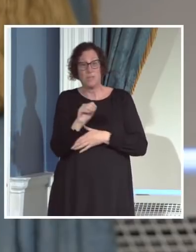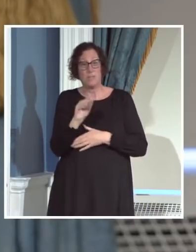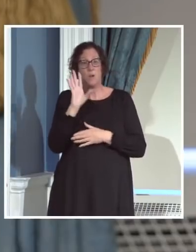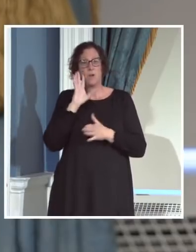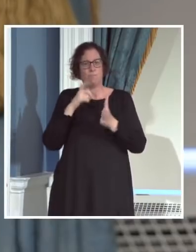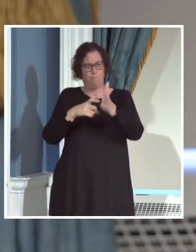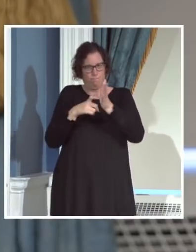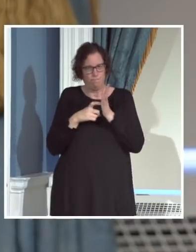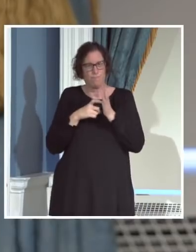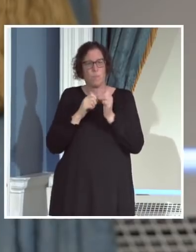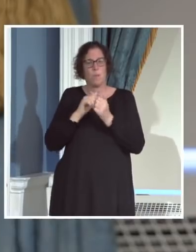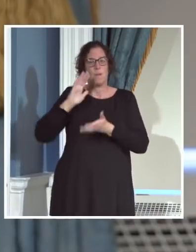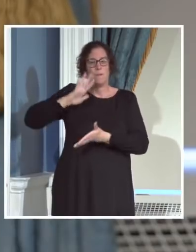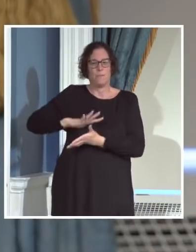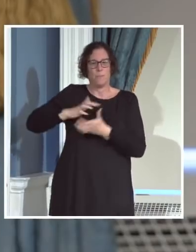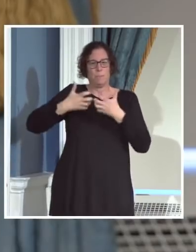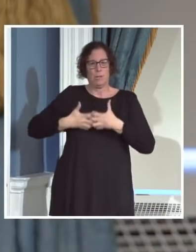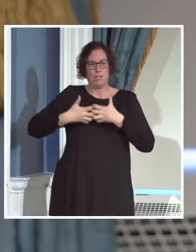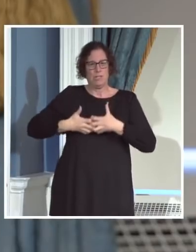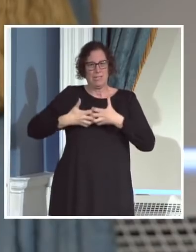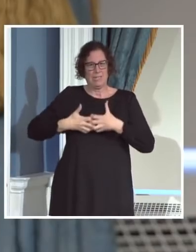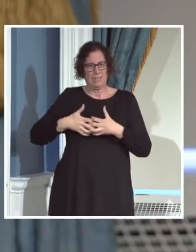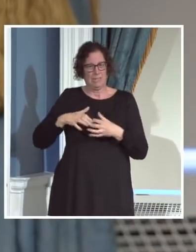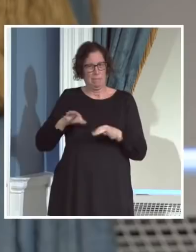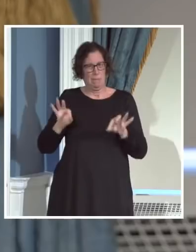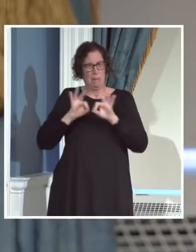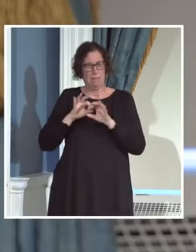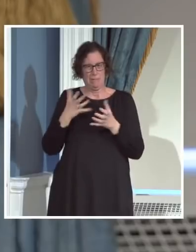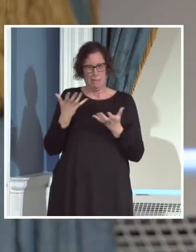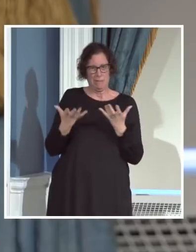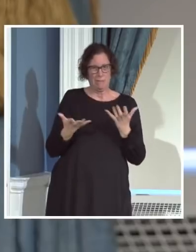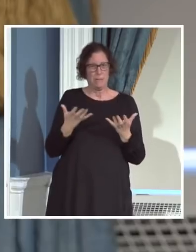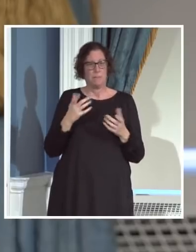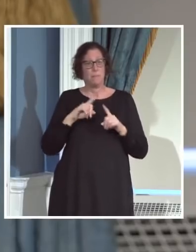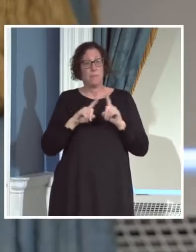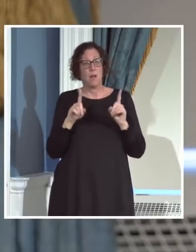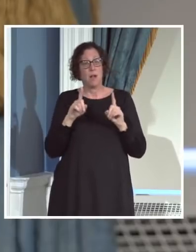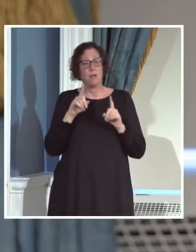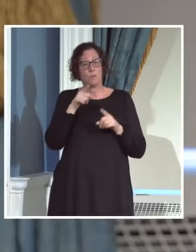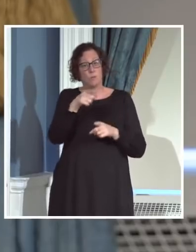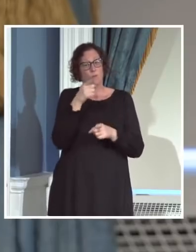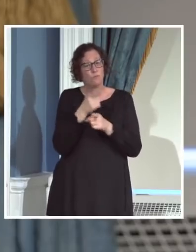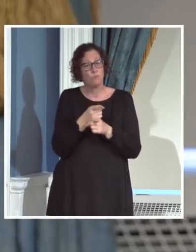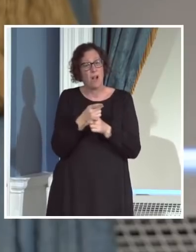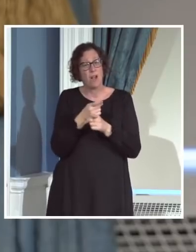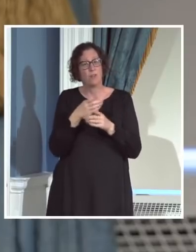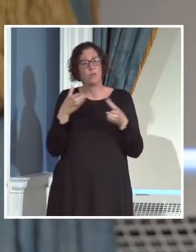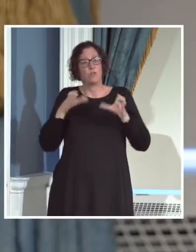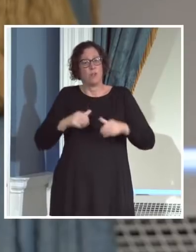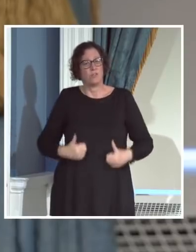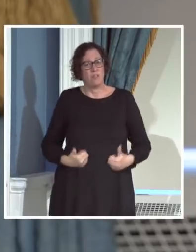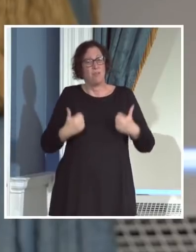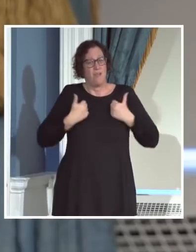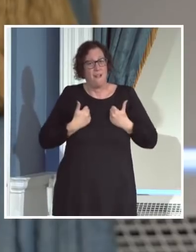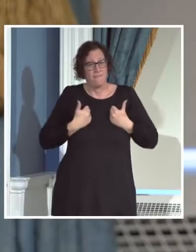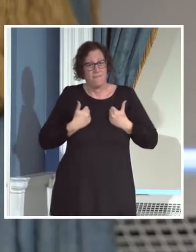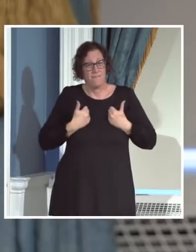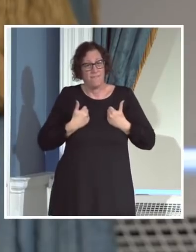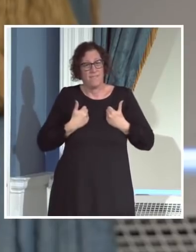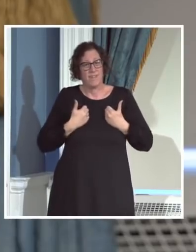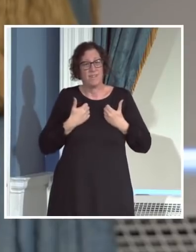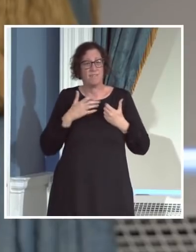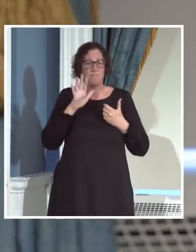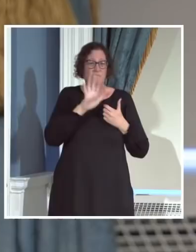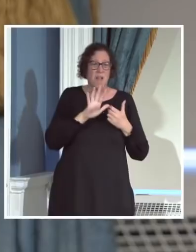ventilator, the chance of getting off it is only about 15%. We have seen successes. and